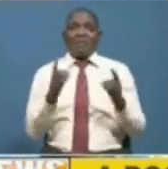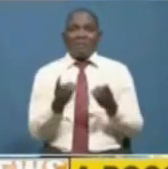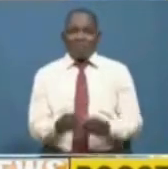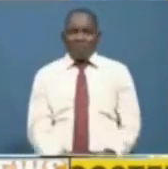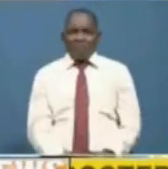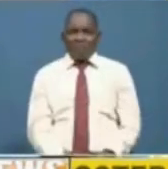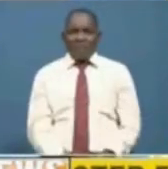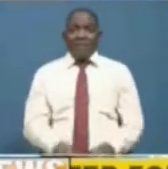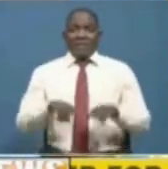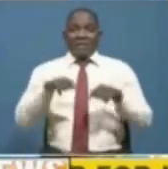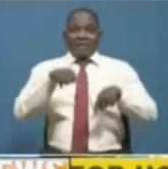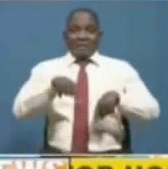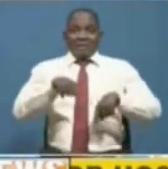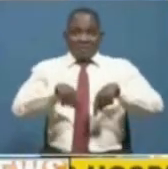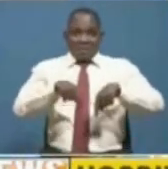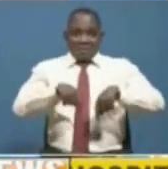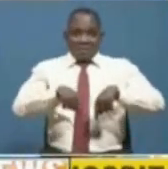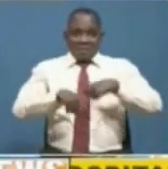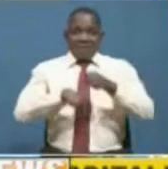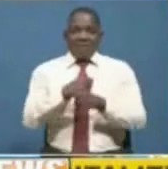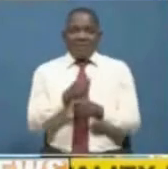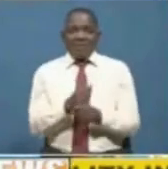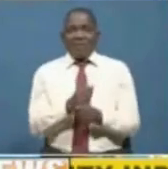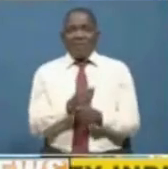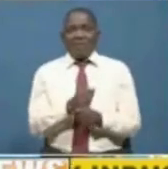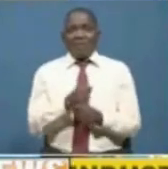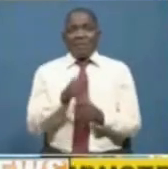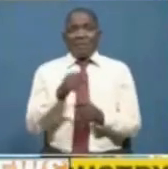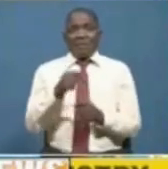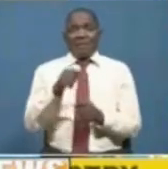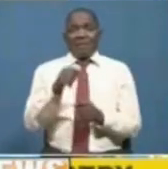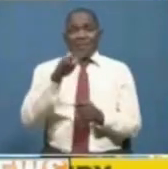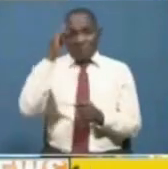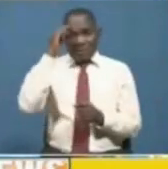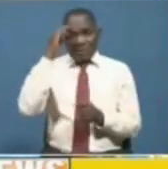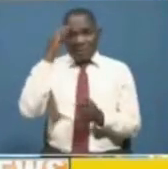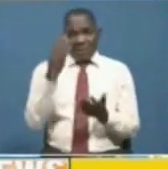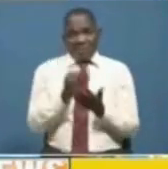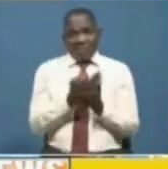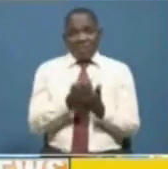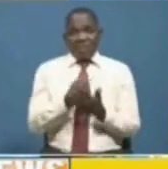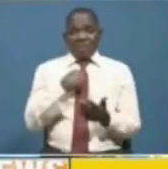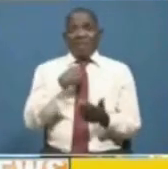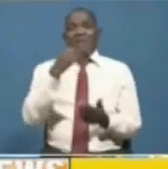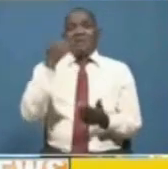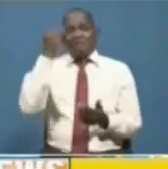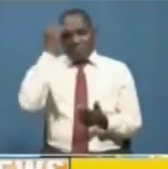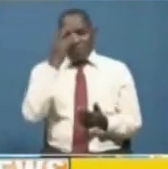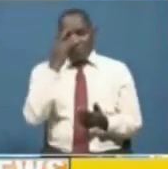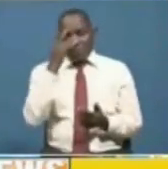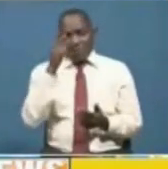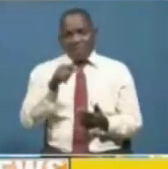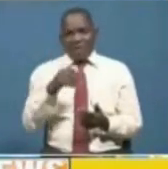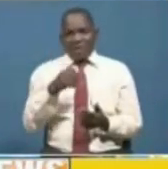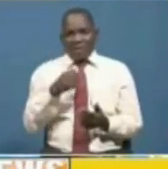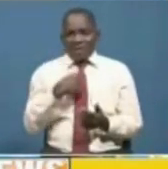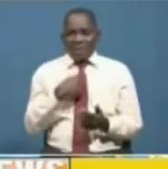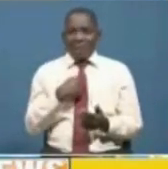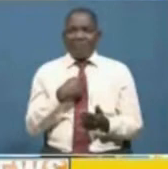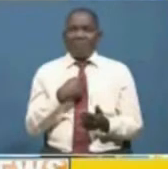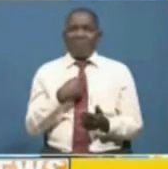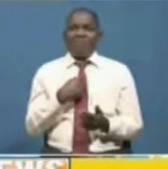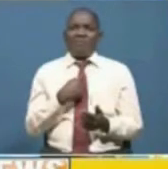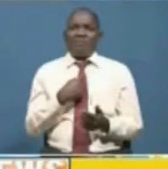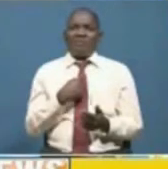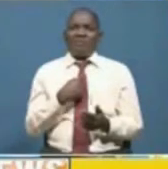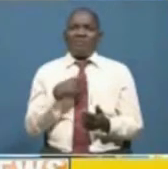year, the Finance Minister and myself have resolved that there must be prosecution